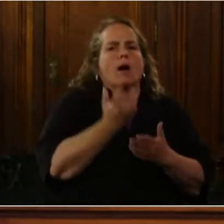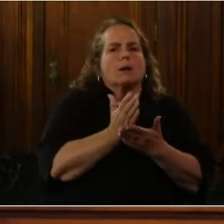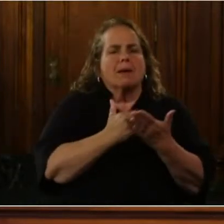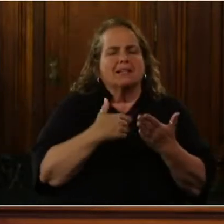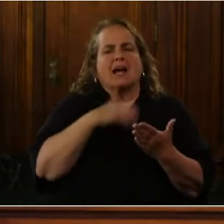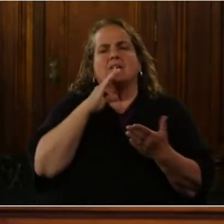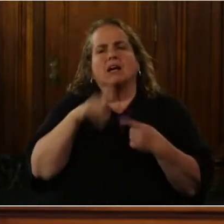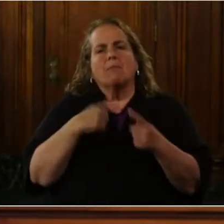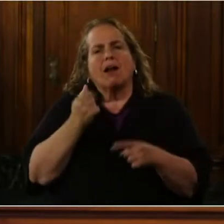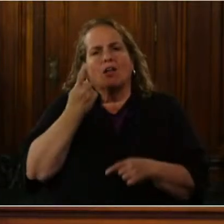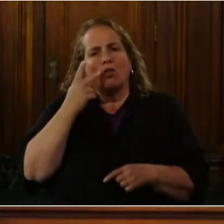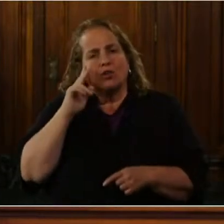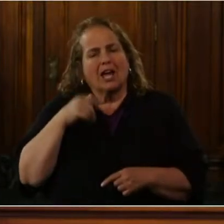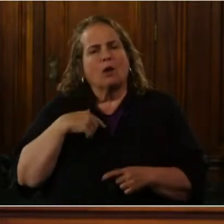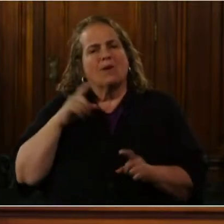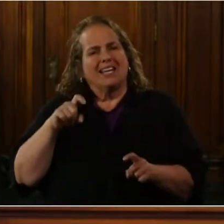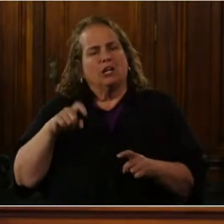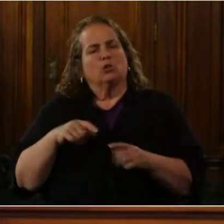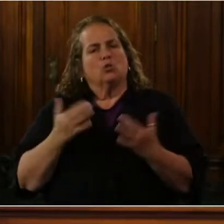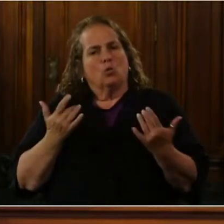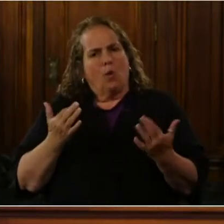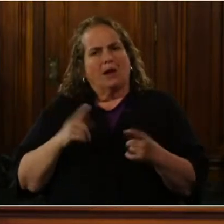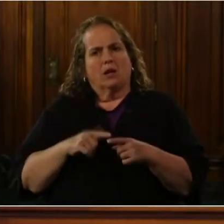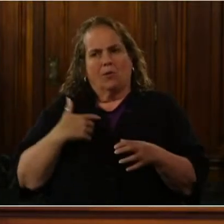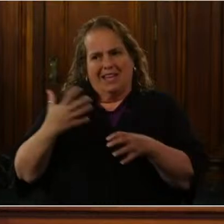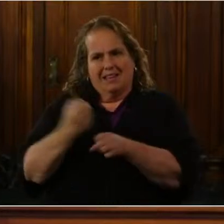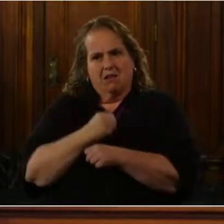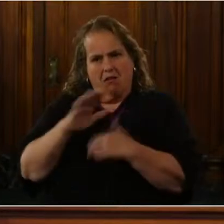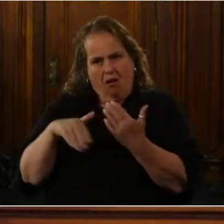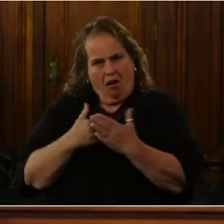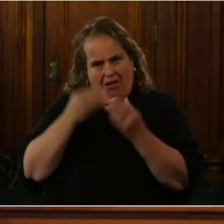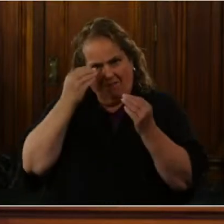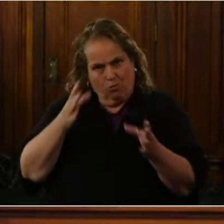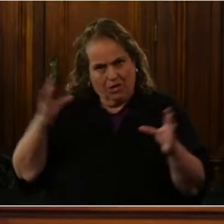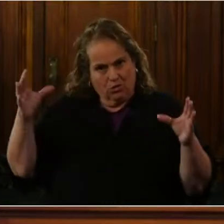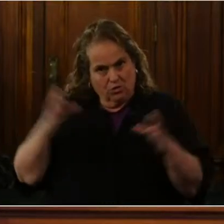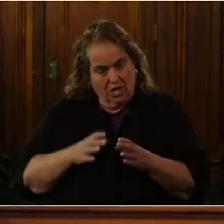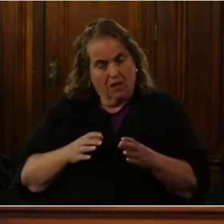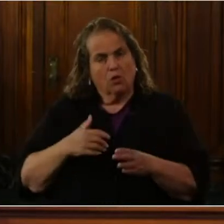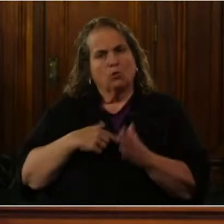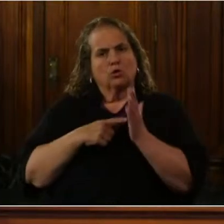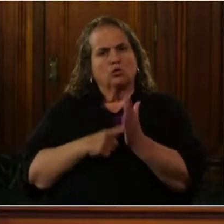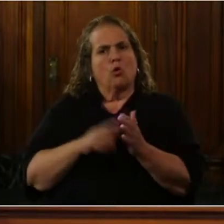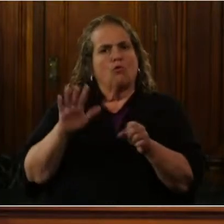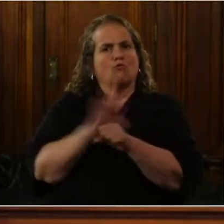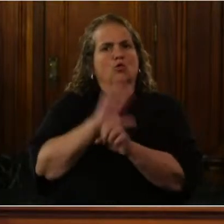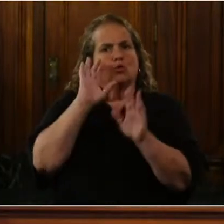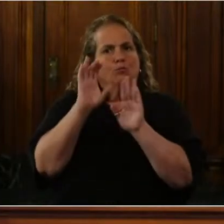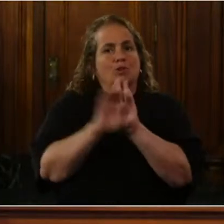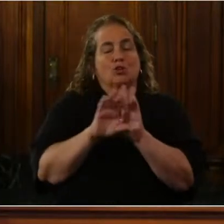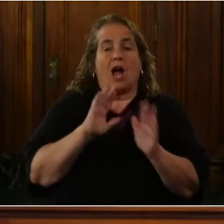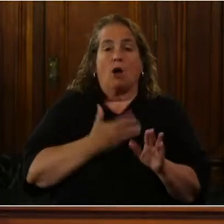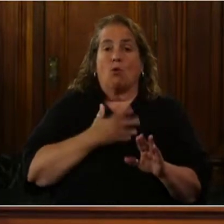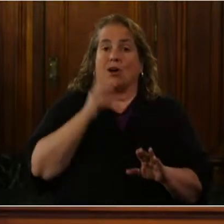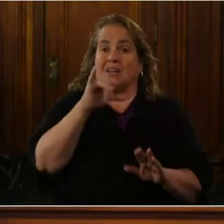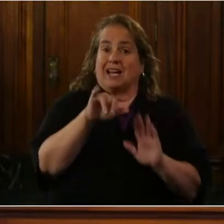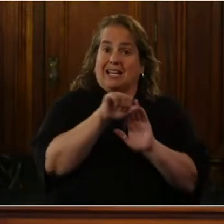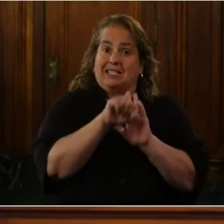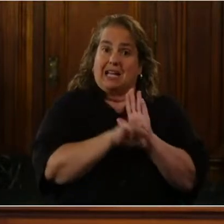present a comprehensive picture. That's what our Kentucky State Police CERT unit is doing right now. I